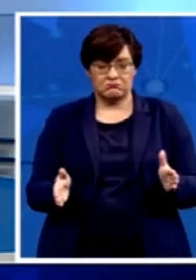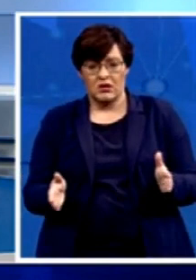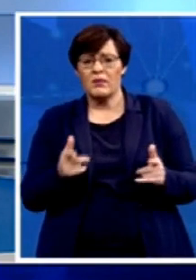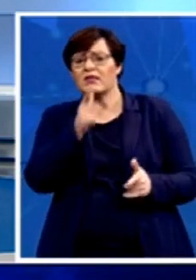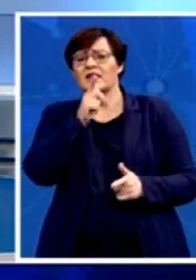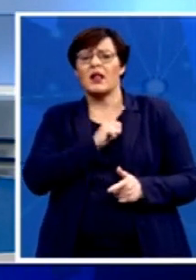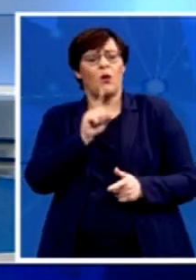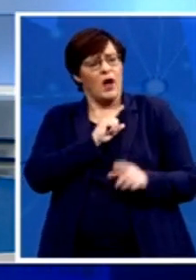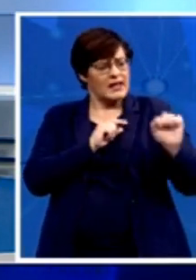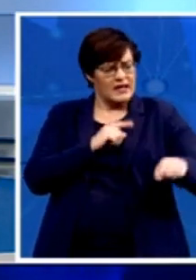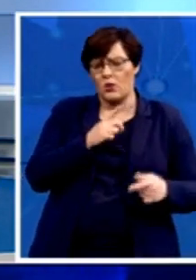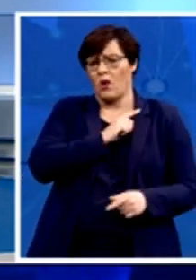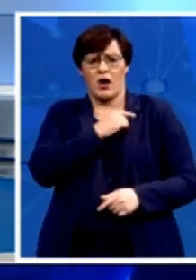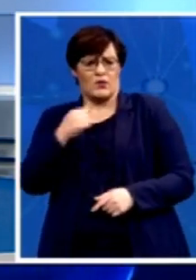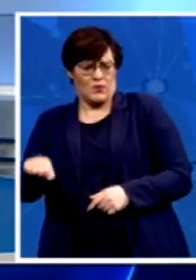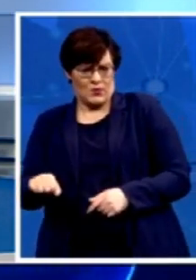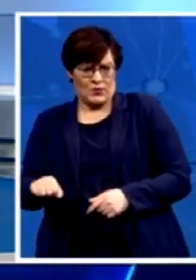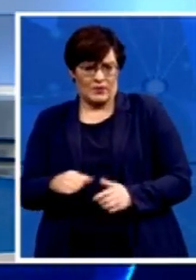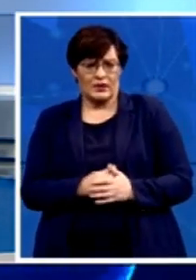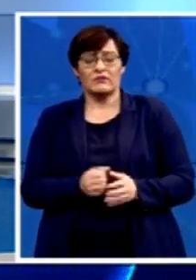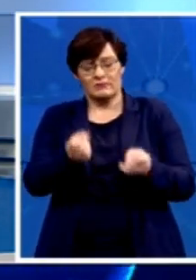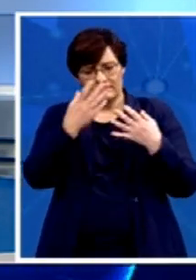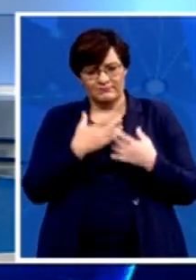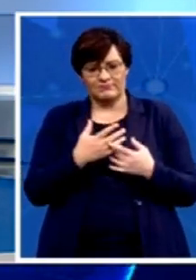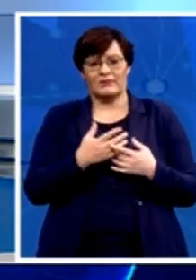agenda _SABC, and you're also welcome to